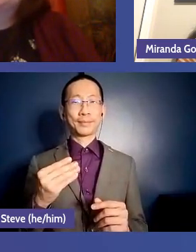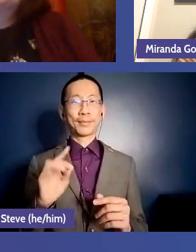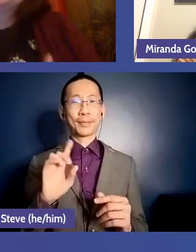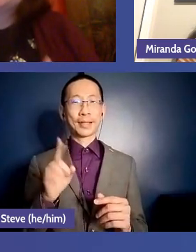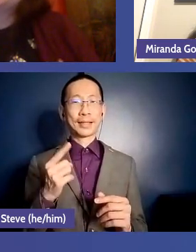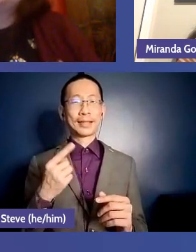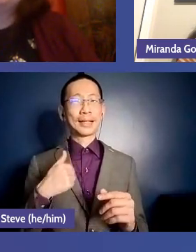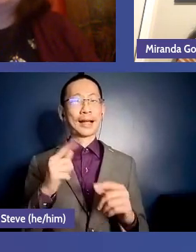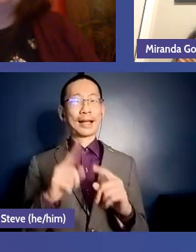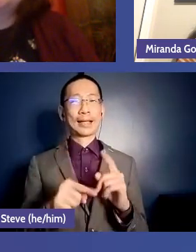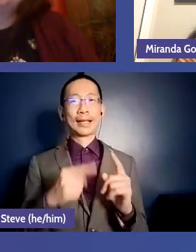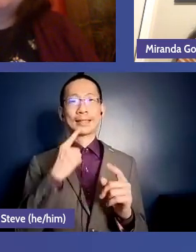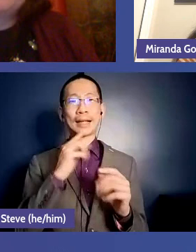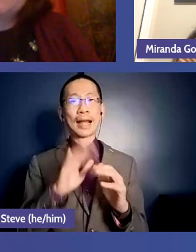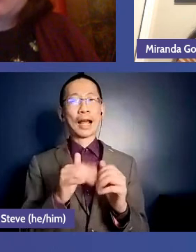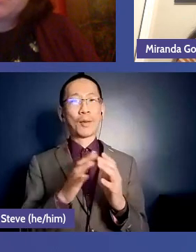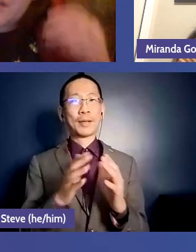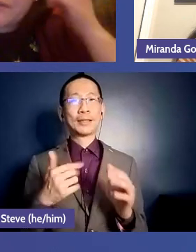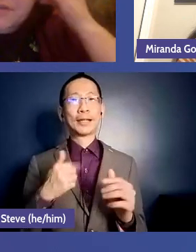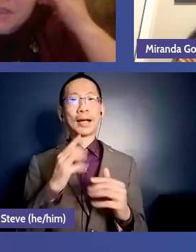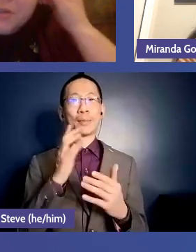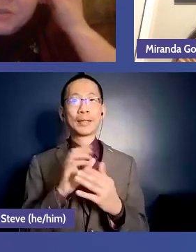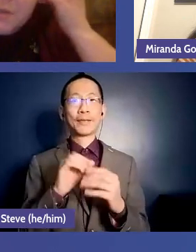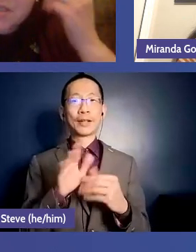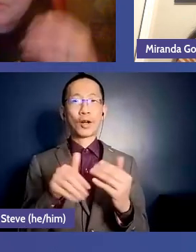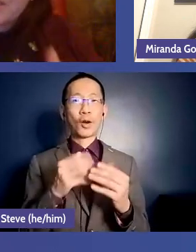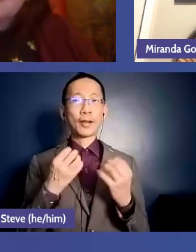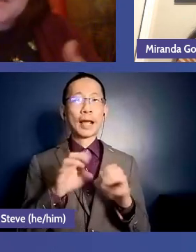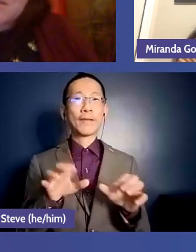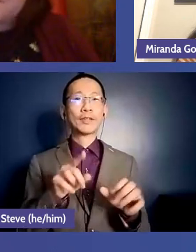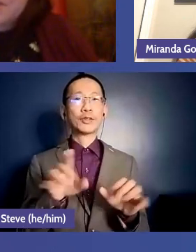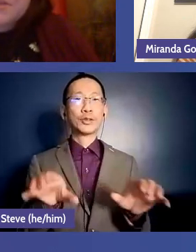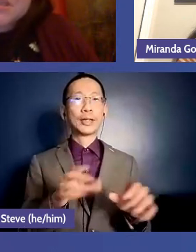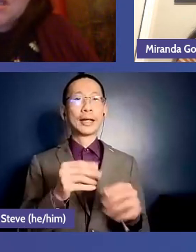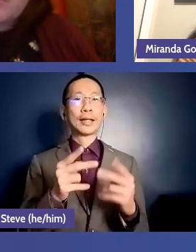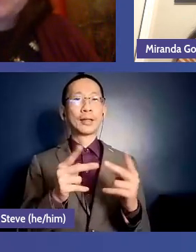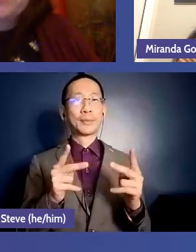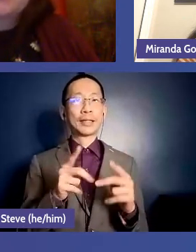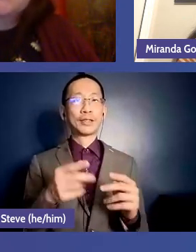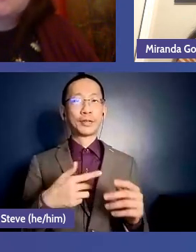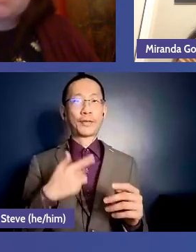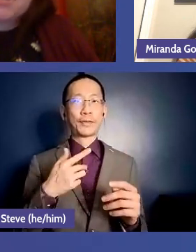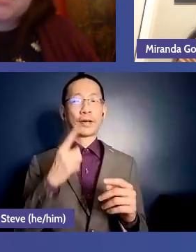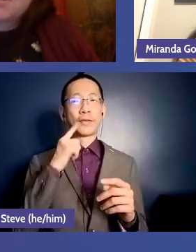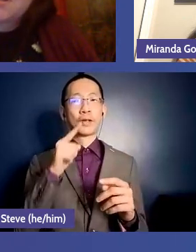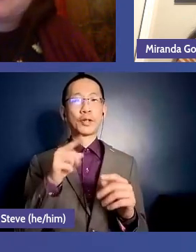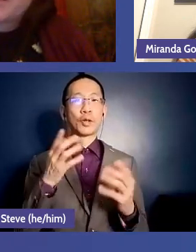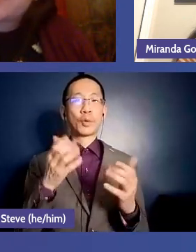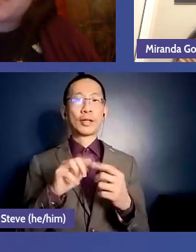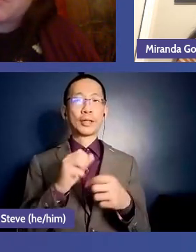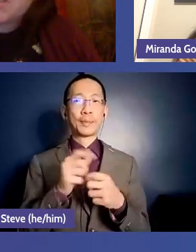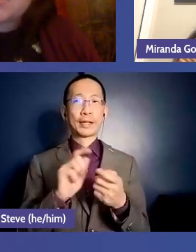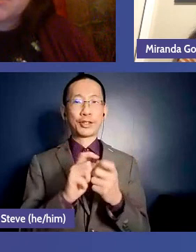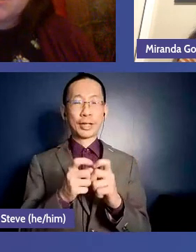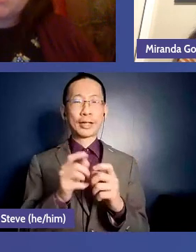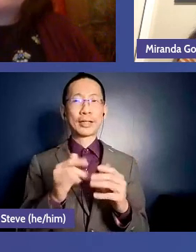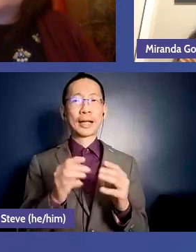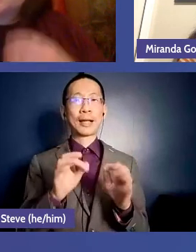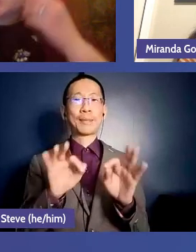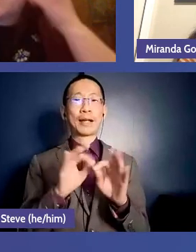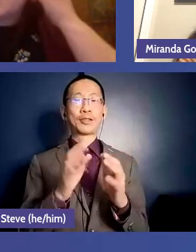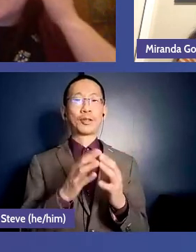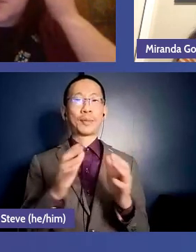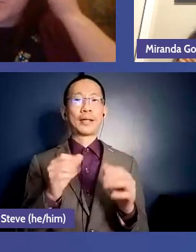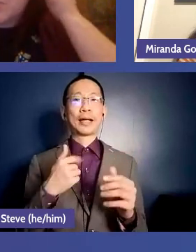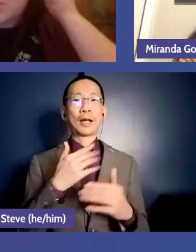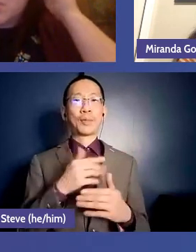I can't say how much I believe in all of the efforts that you're doing and the places in the field where you're looking to make change. I think it matters so much, and I